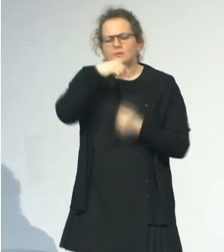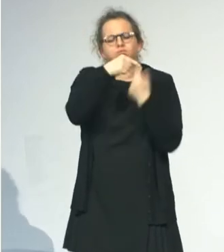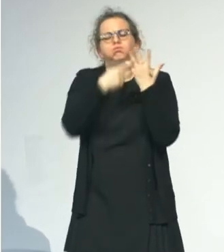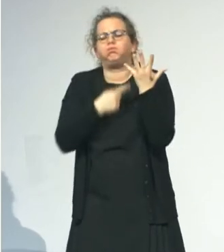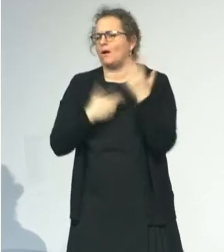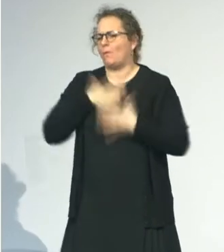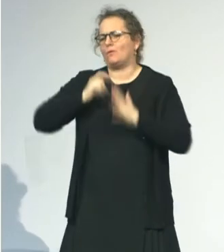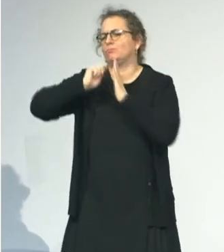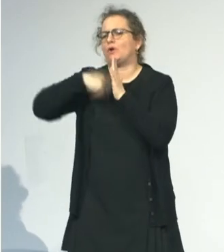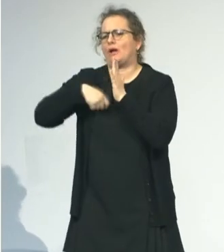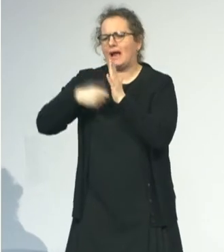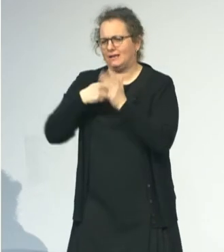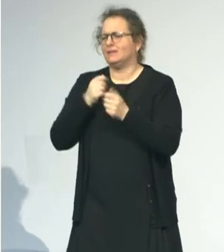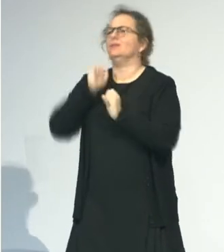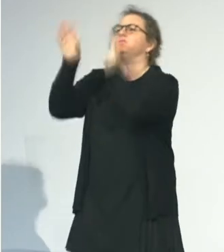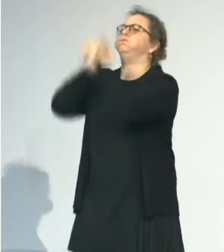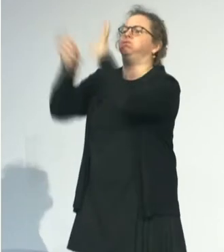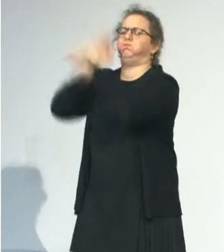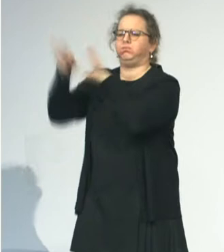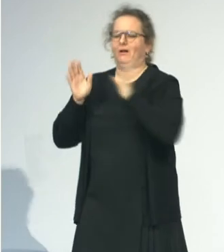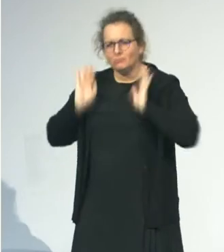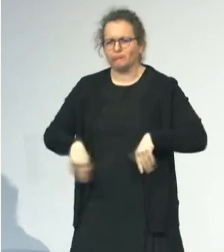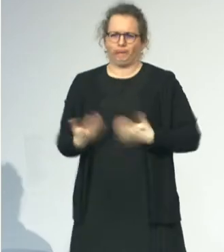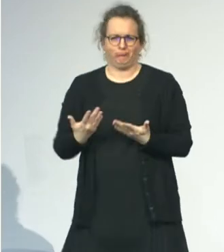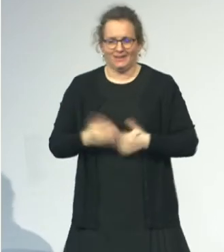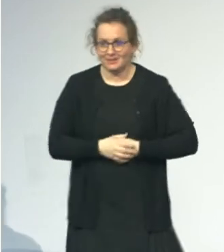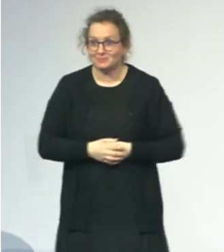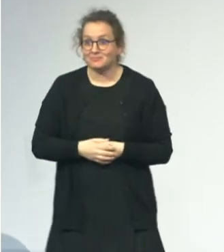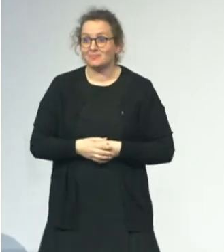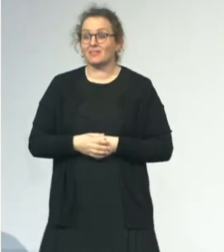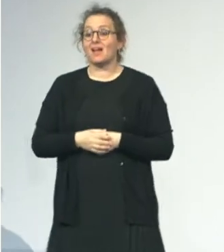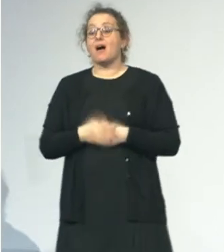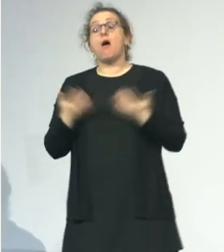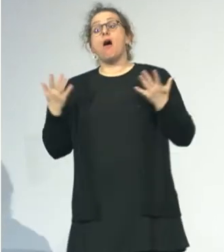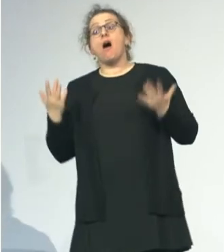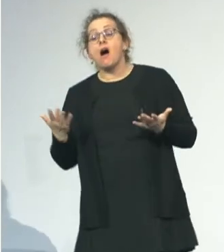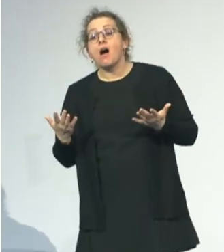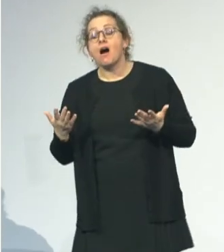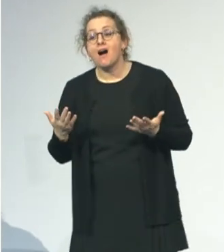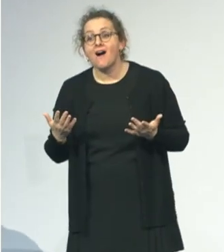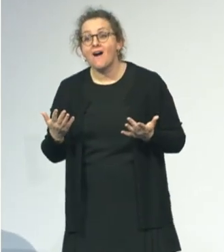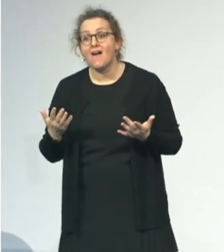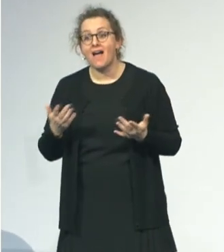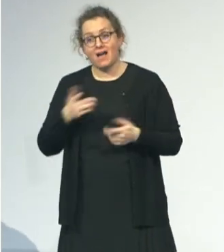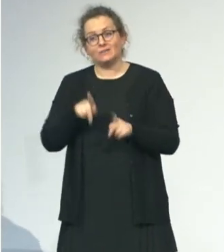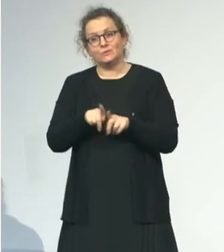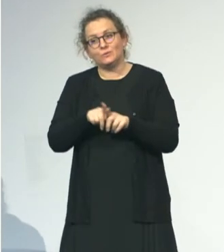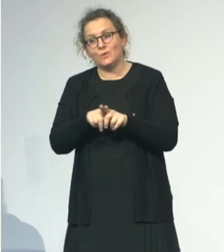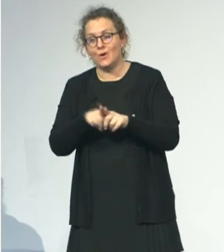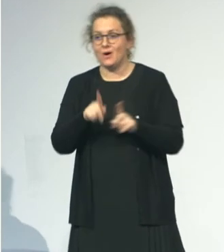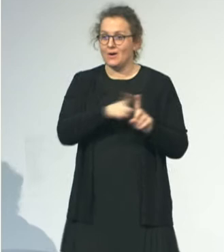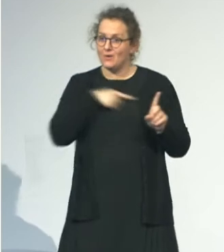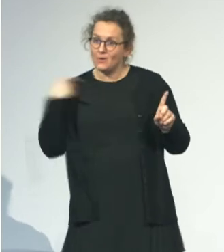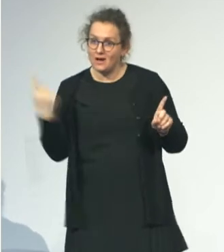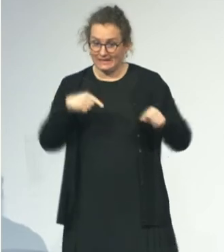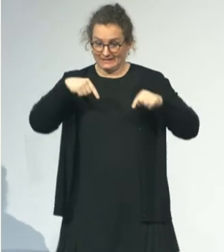with not such a good experience always with the UN. So the fact that we are called back every single year to